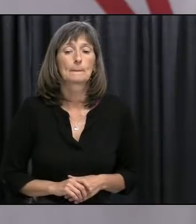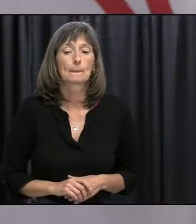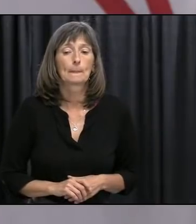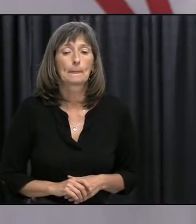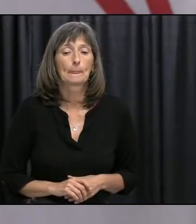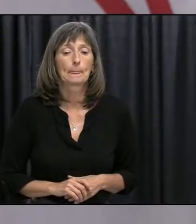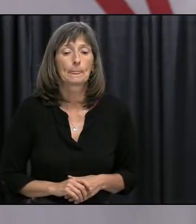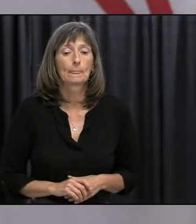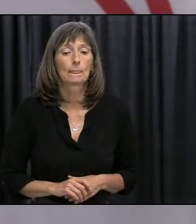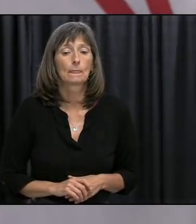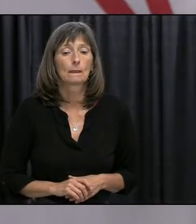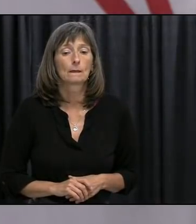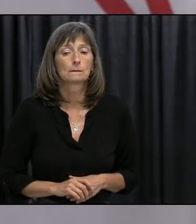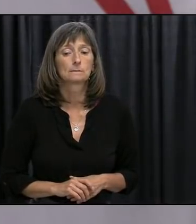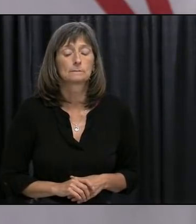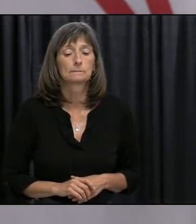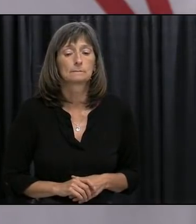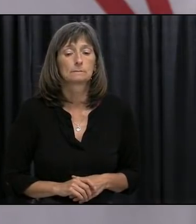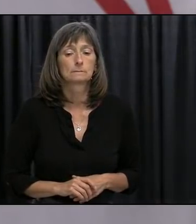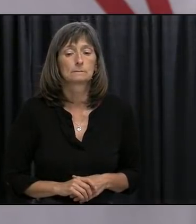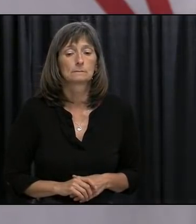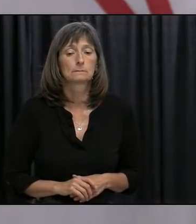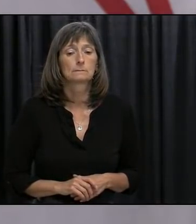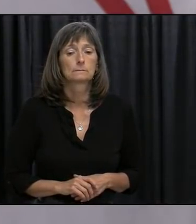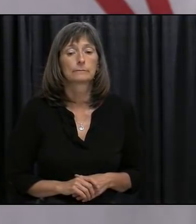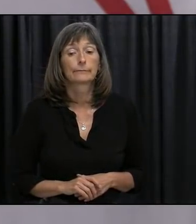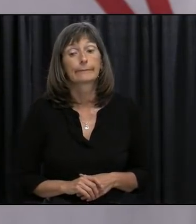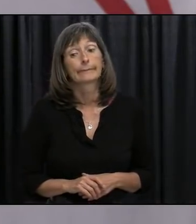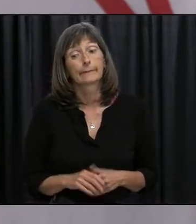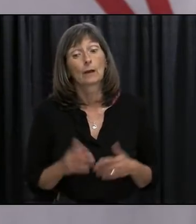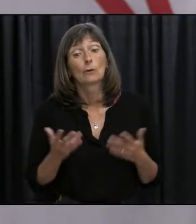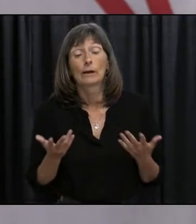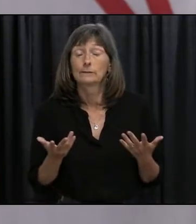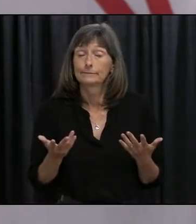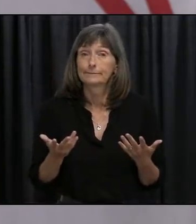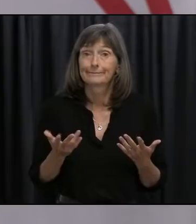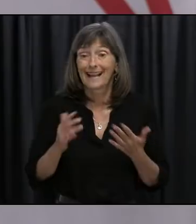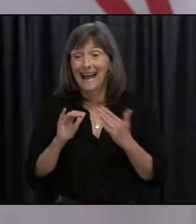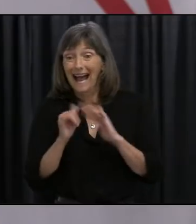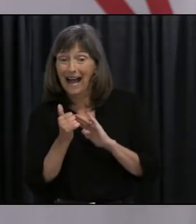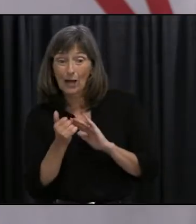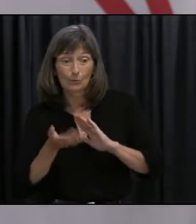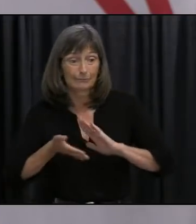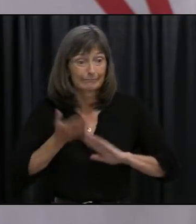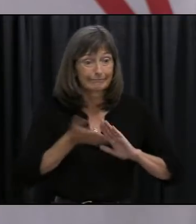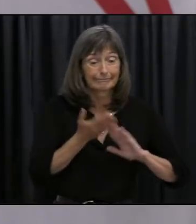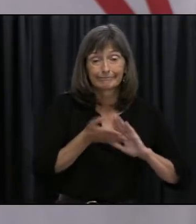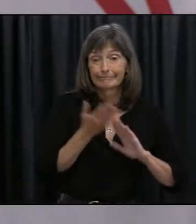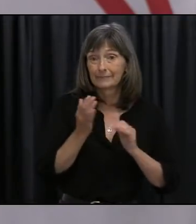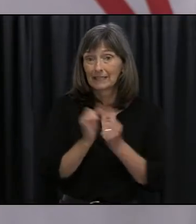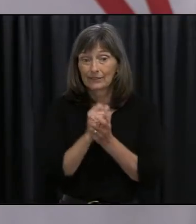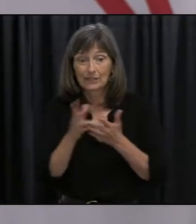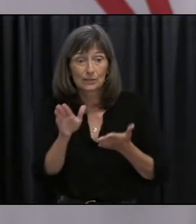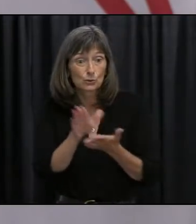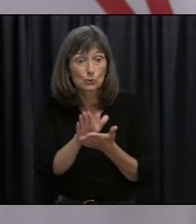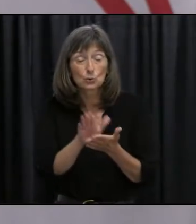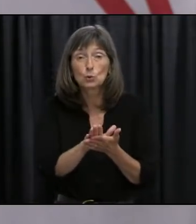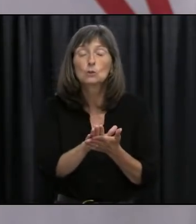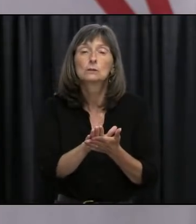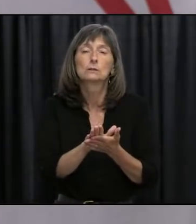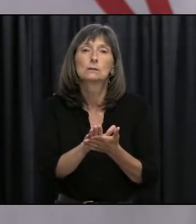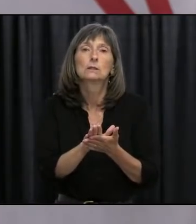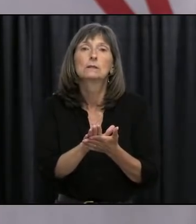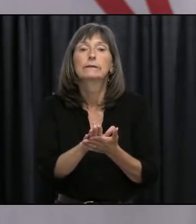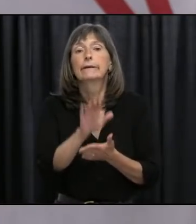Well, the implementation and how things operate, the logistics about operations within the schools will be